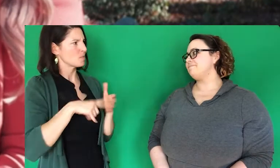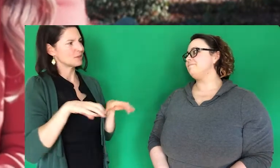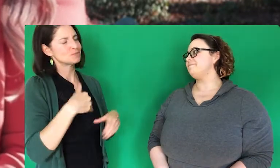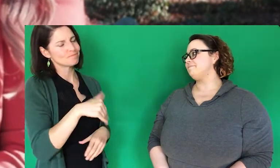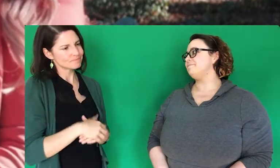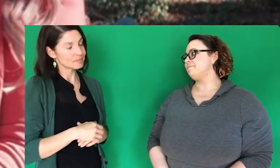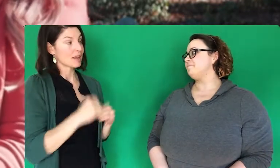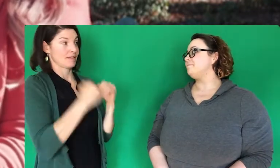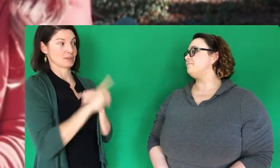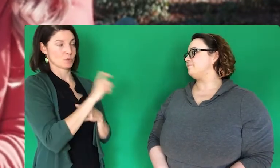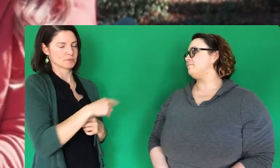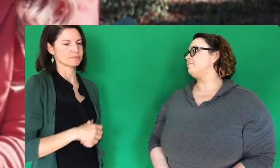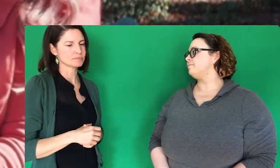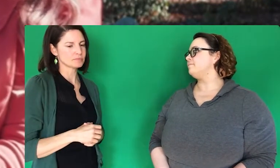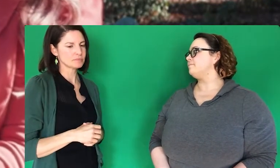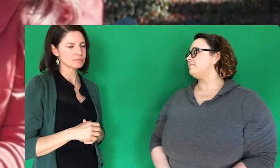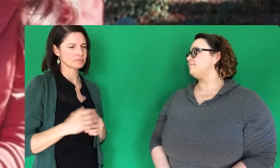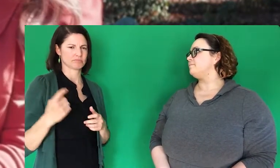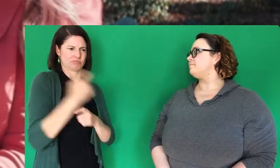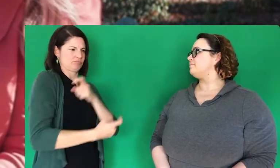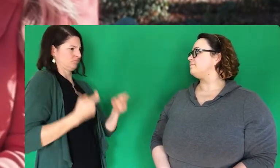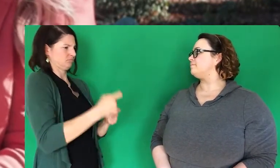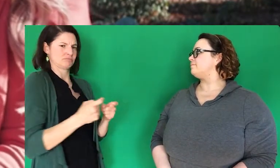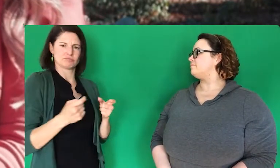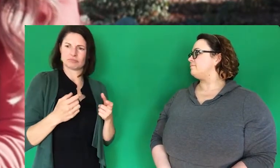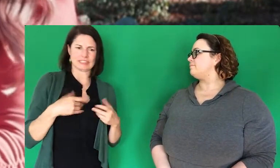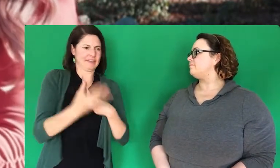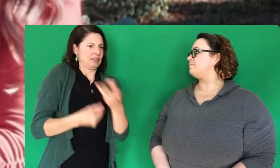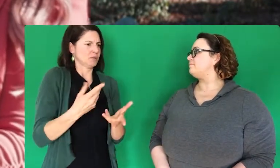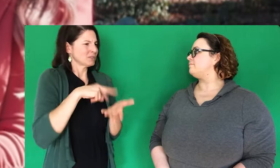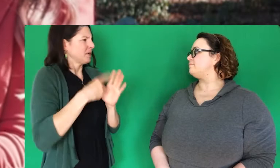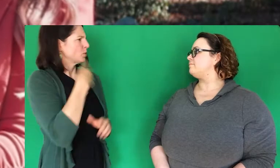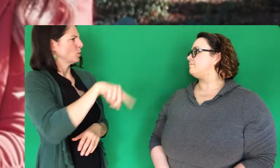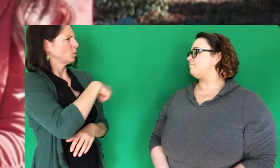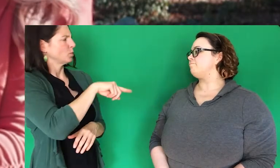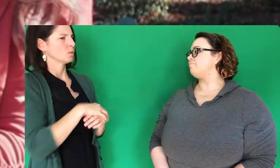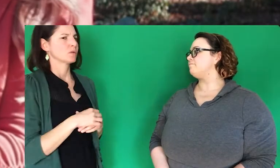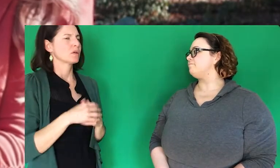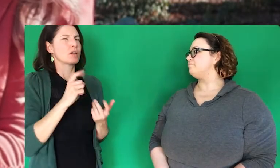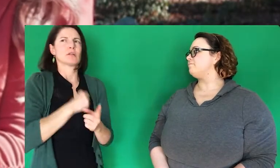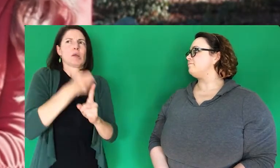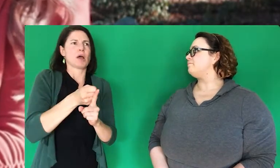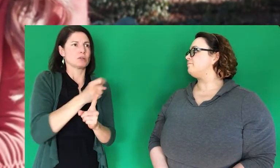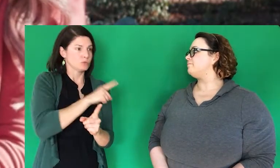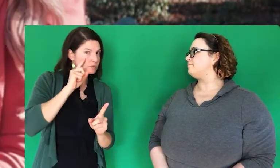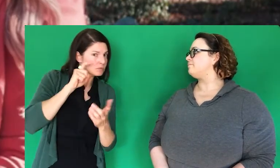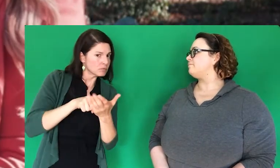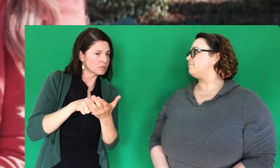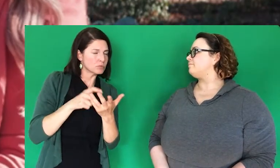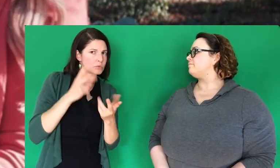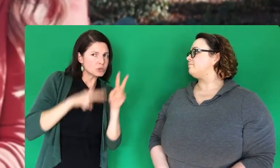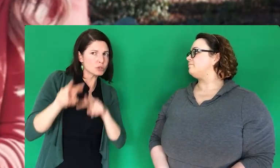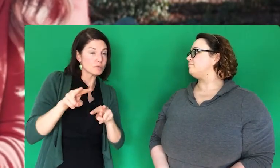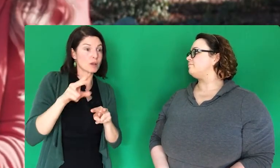it is that ASI does. So last question, what does philanthropy mean to each of you, and what impact have you observed